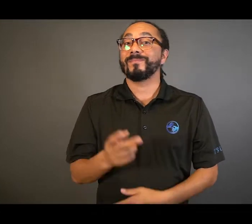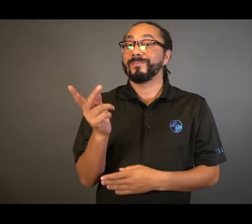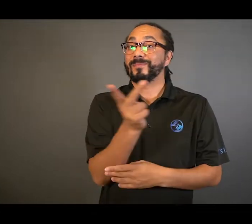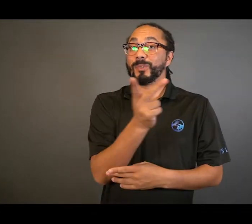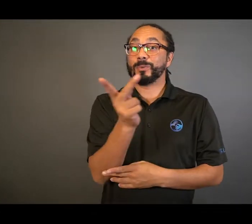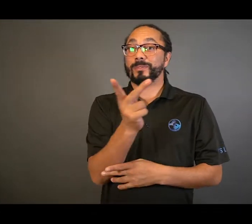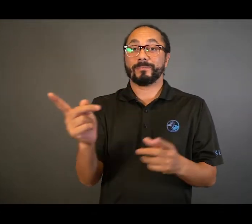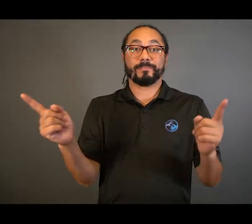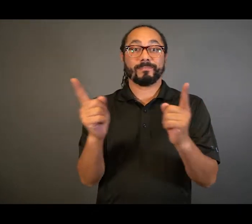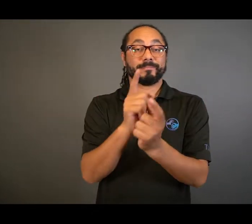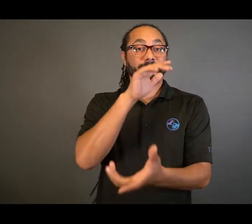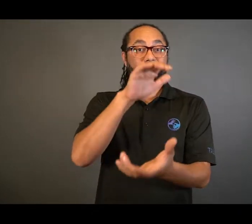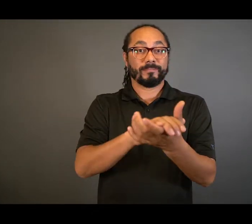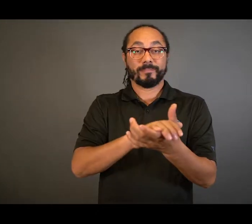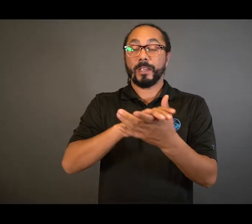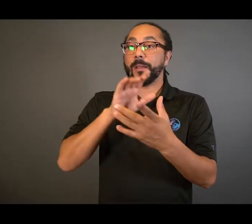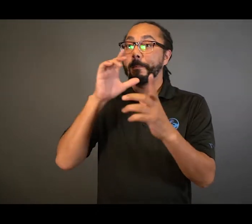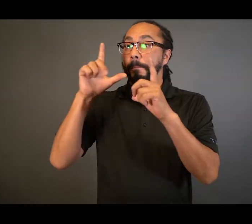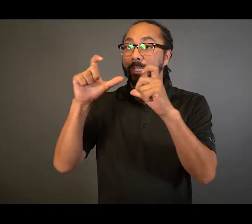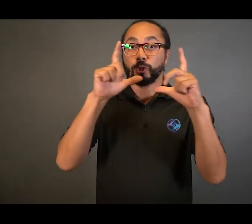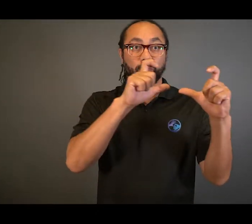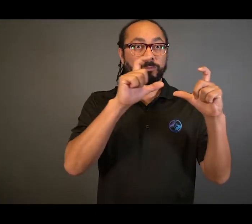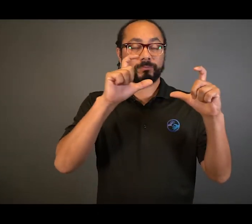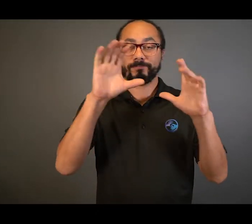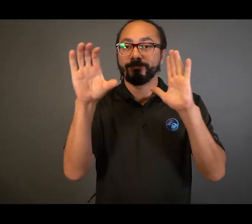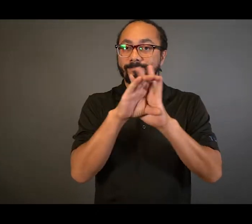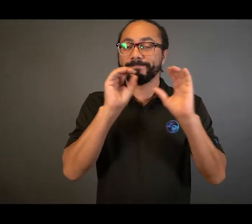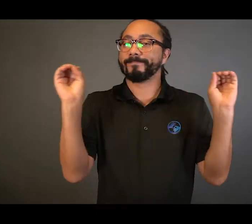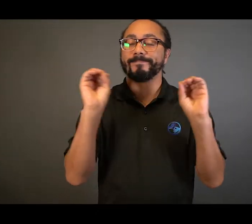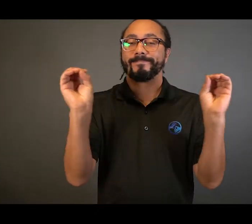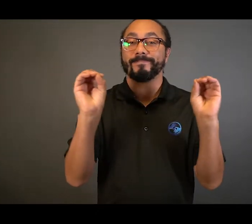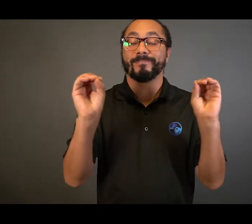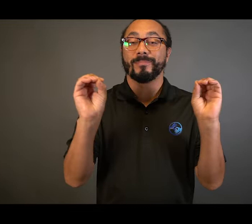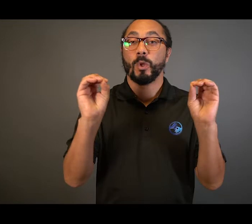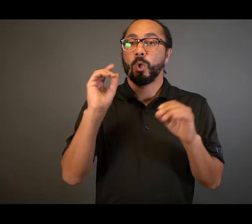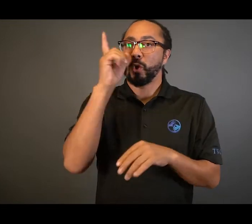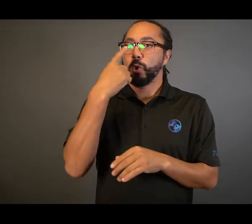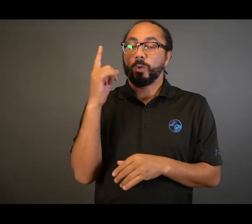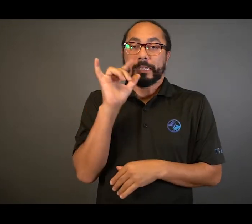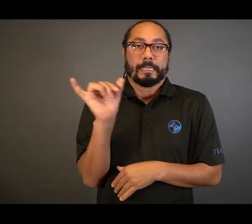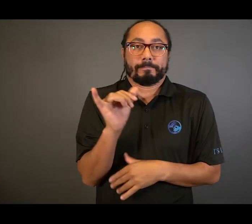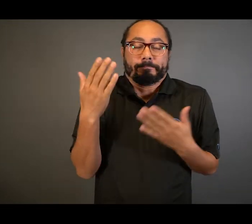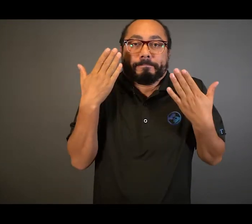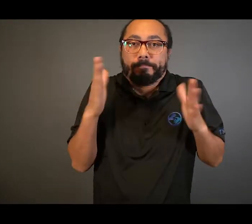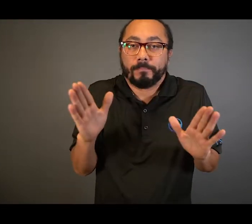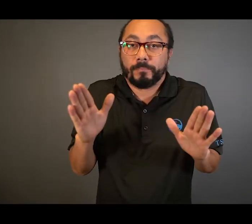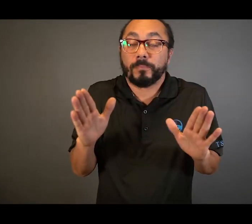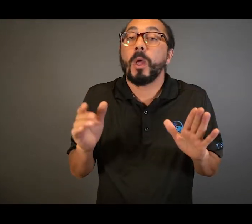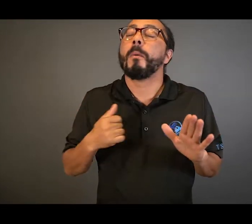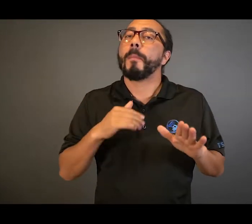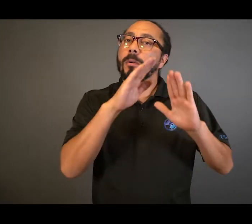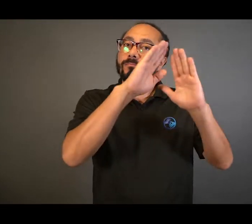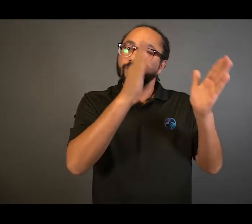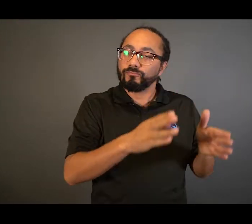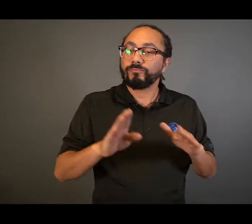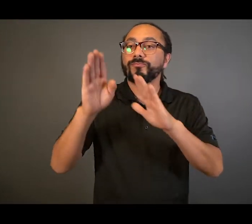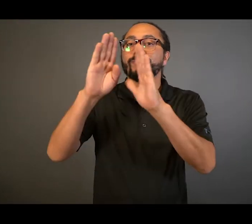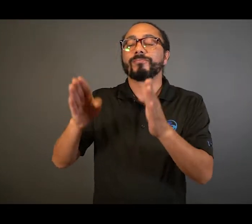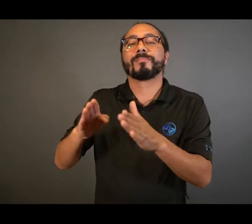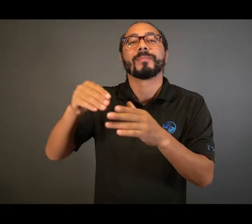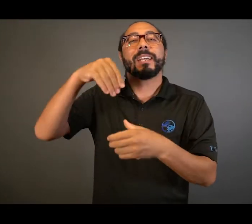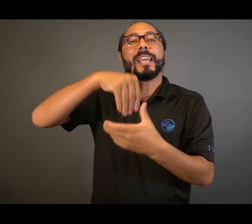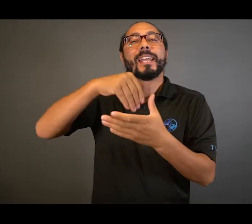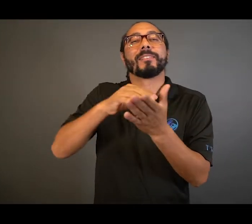There are no photographs of Thomas and Margaret, so we don't know what they look like. These imagined silhouettes